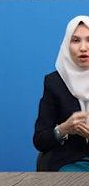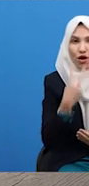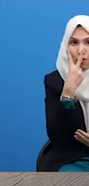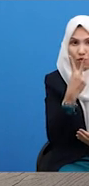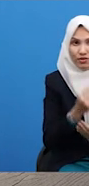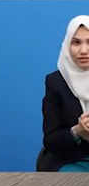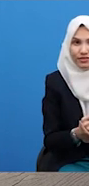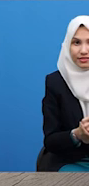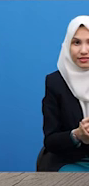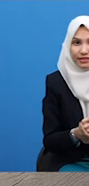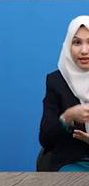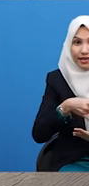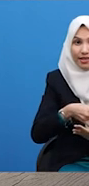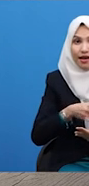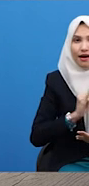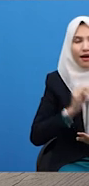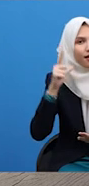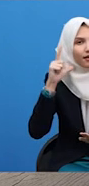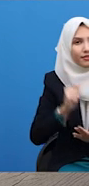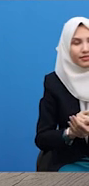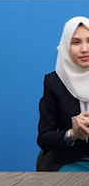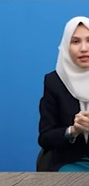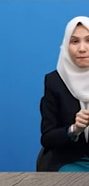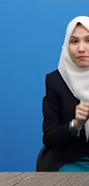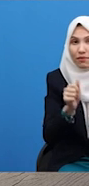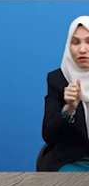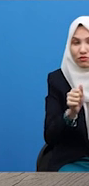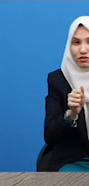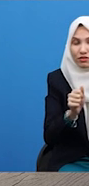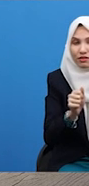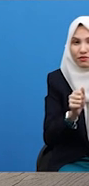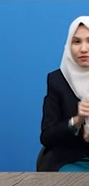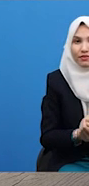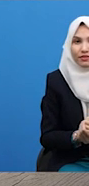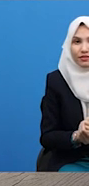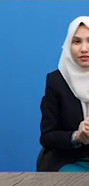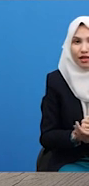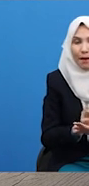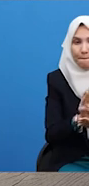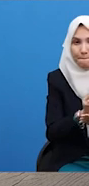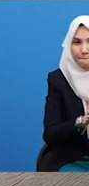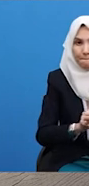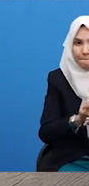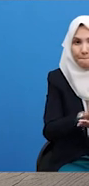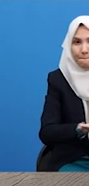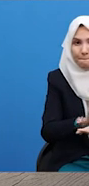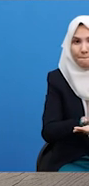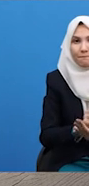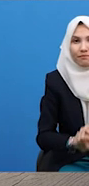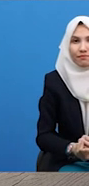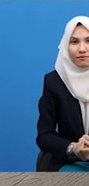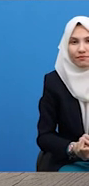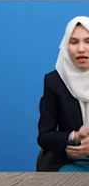I hear it's the most popular movie this week. Okay, I don't mind.